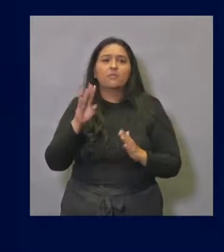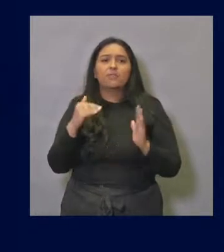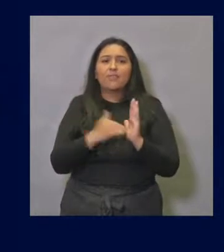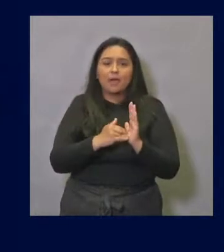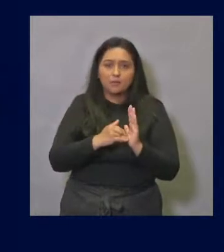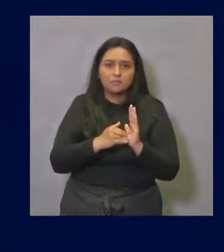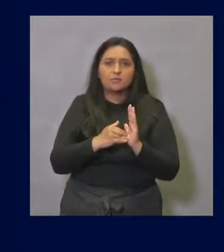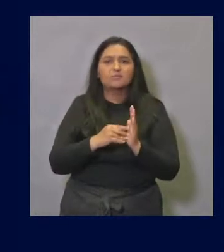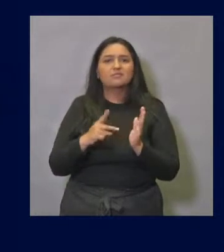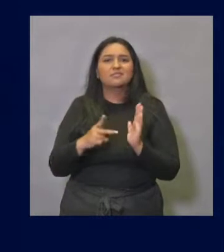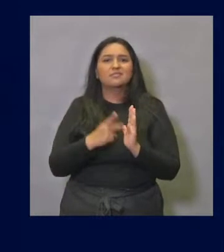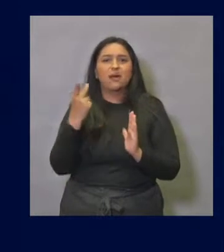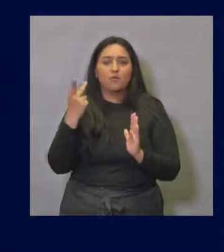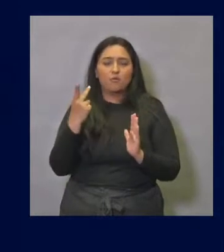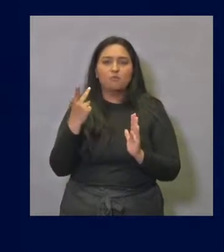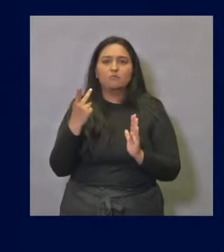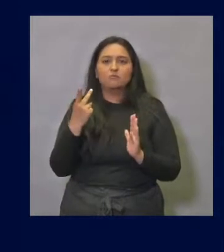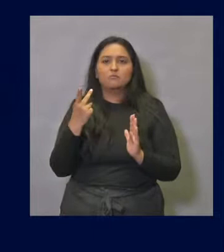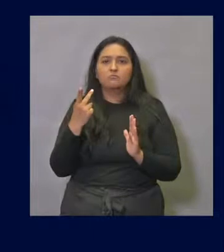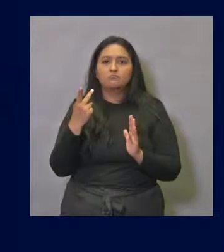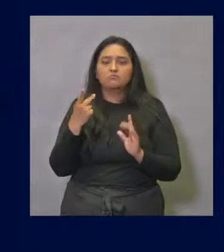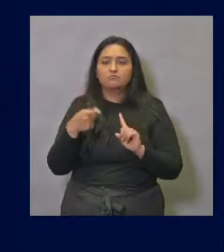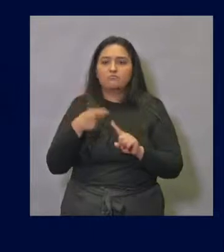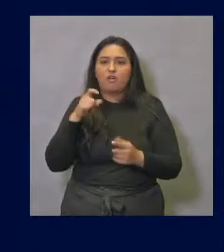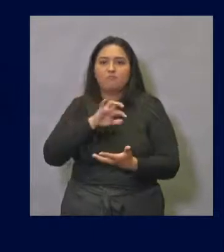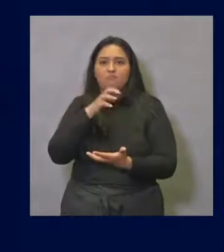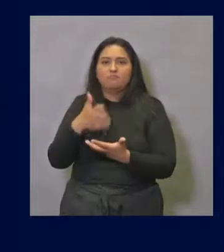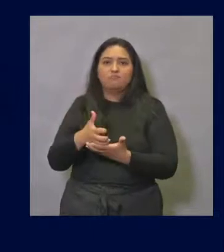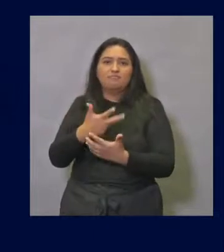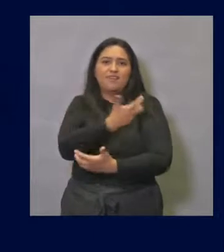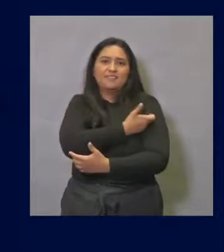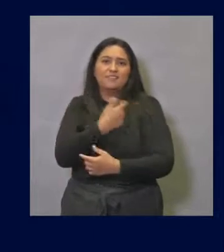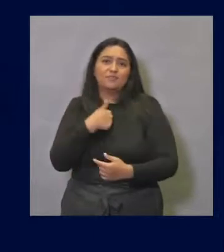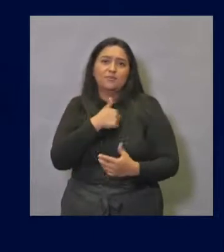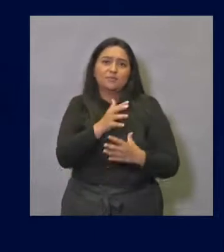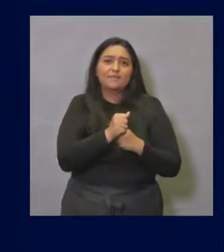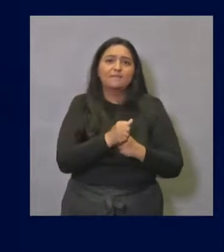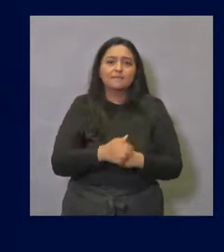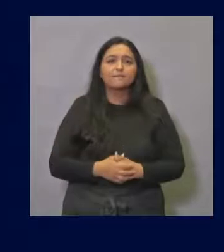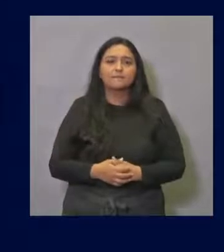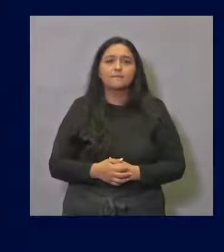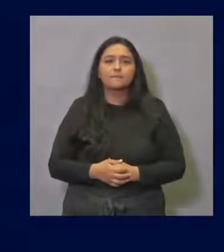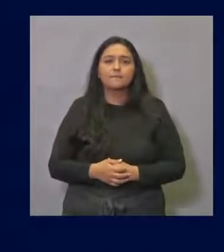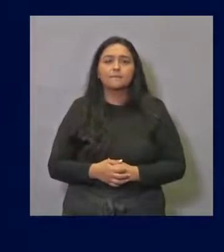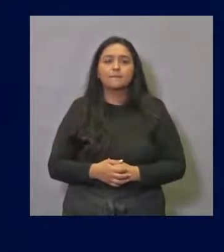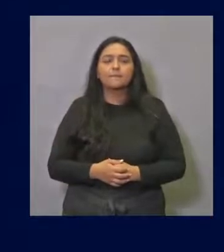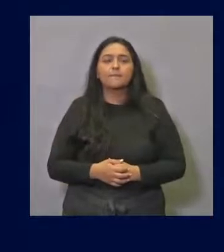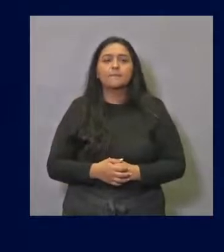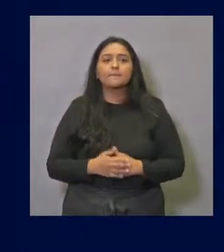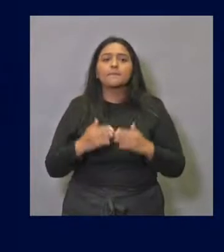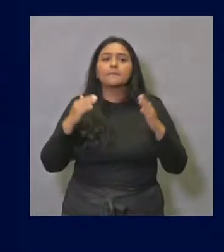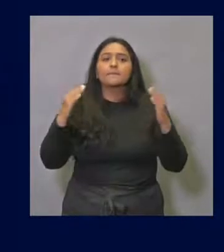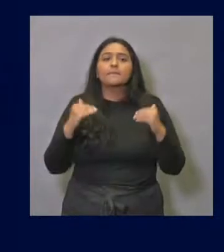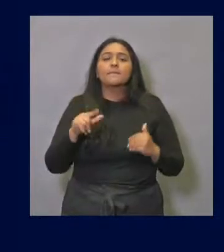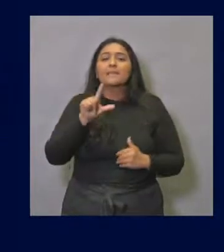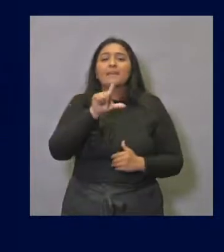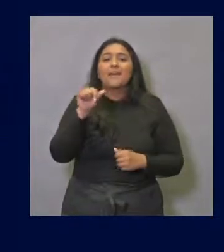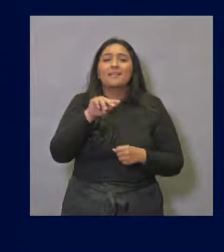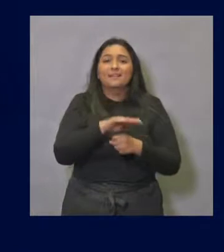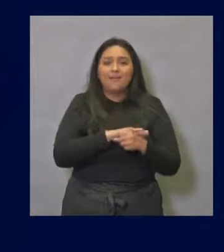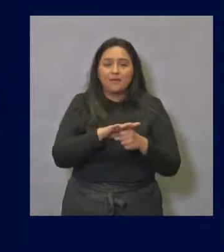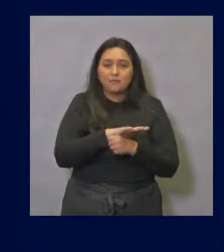than double the number of vaccines that we received. Next slide. LA County, as the supervisor noted,